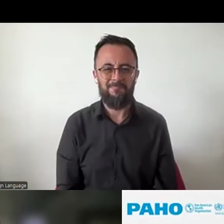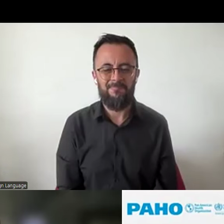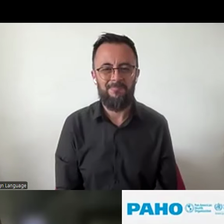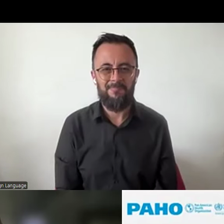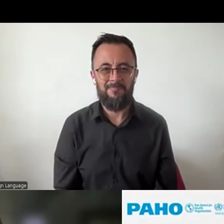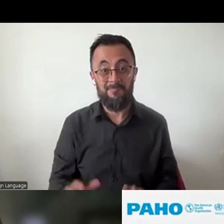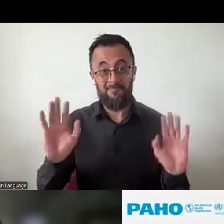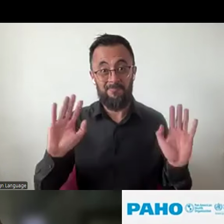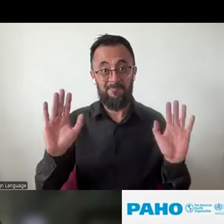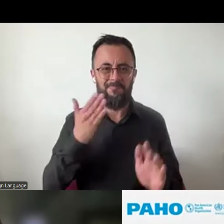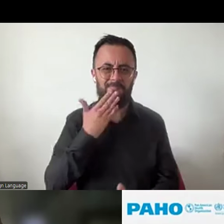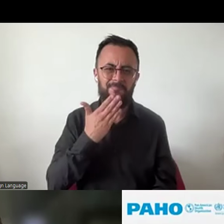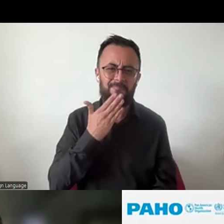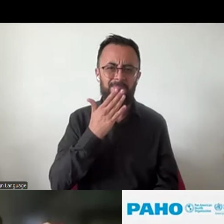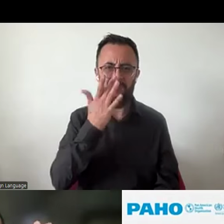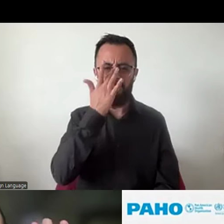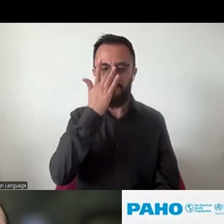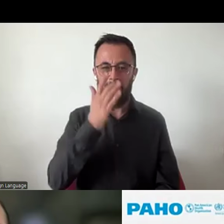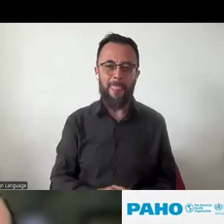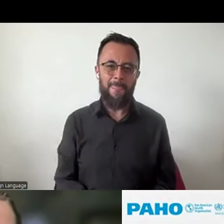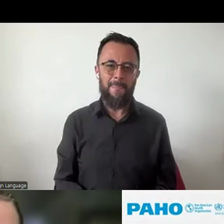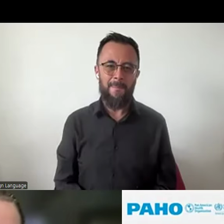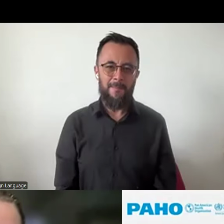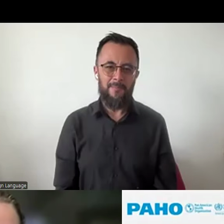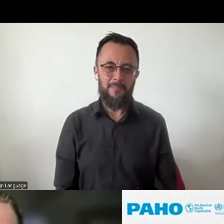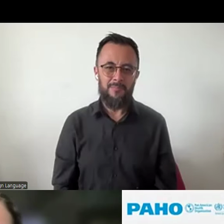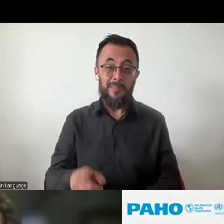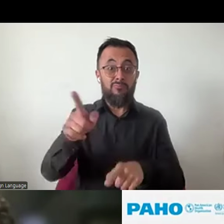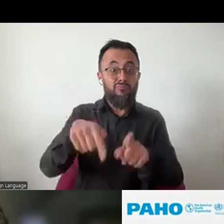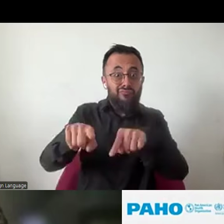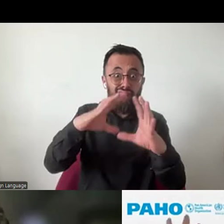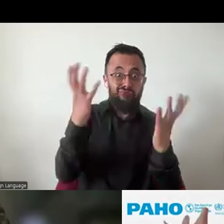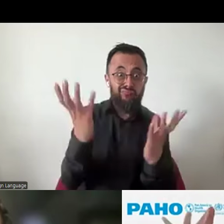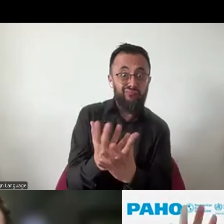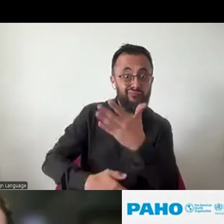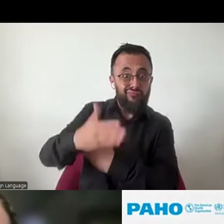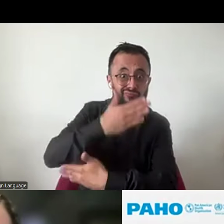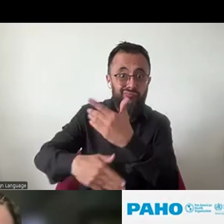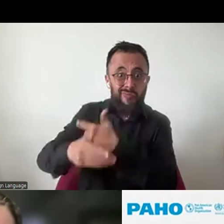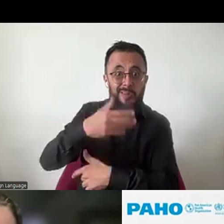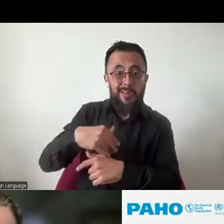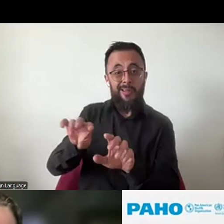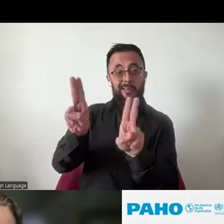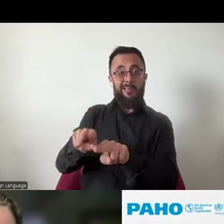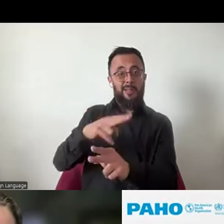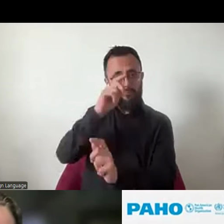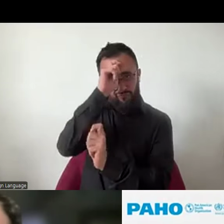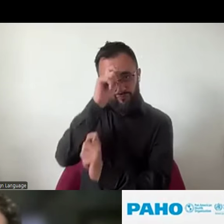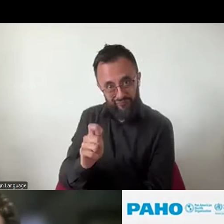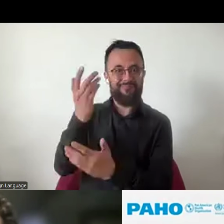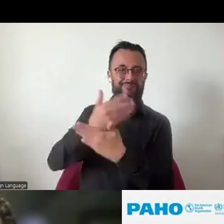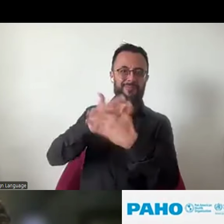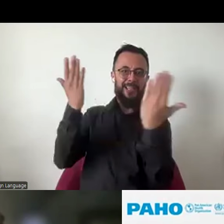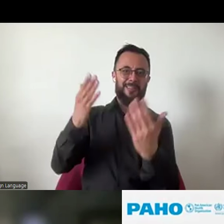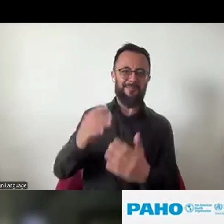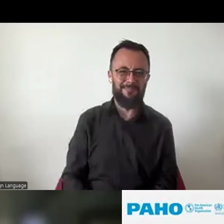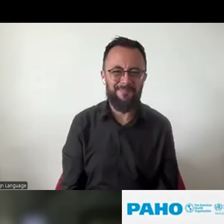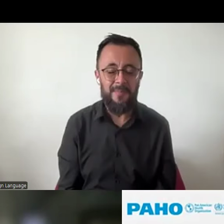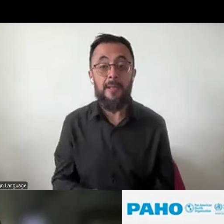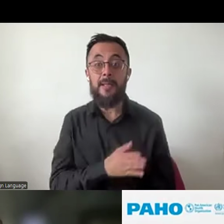día. Muchas Bye-bye. gracias. Have a good International Day of day. Persons with Disabilities. Thank you very much. You have Thank my you. email, tenéis mi correo electrónico. Nos vemos en la